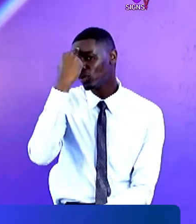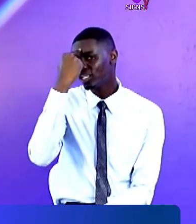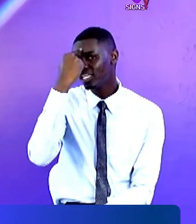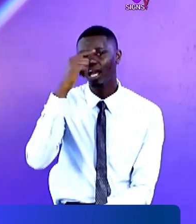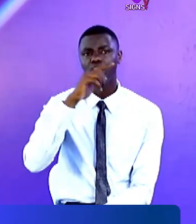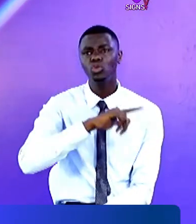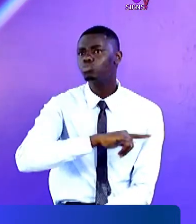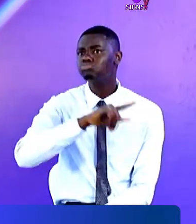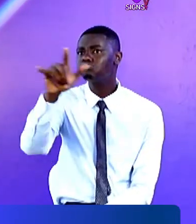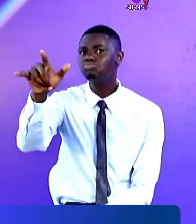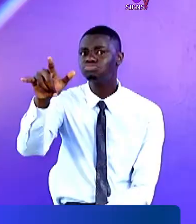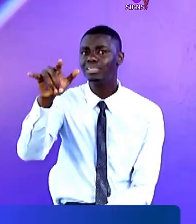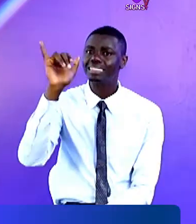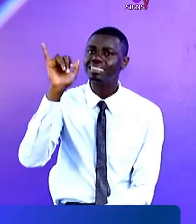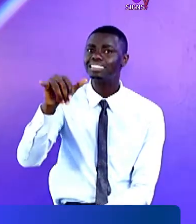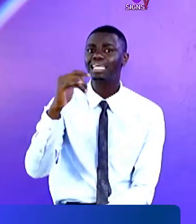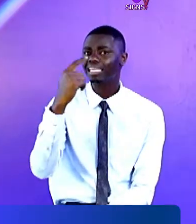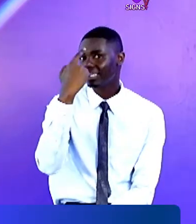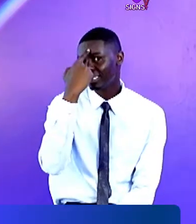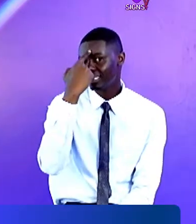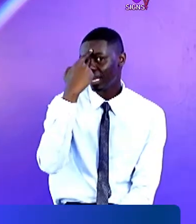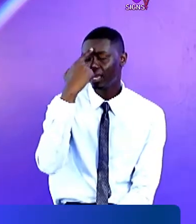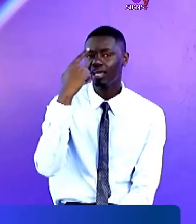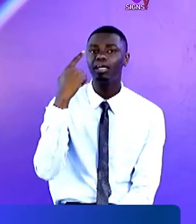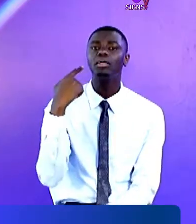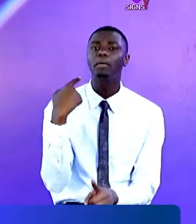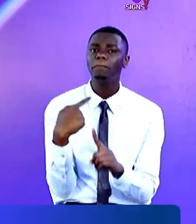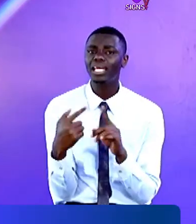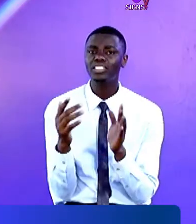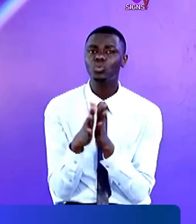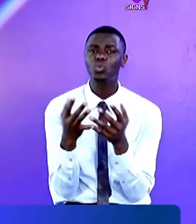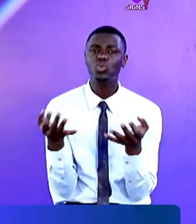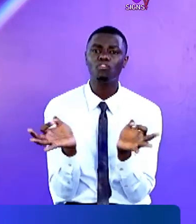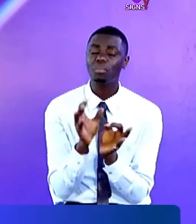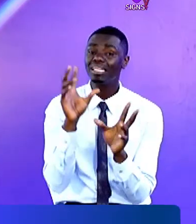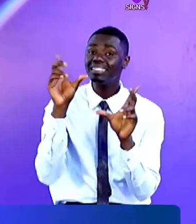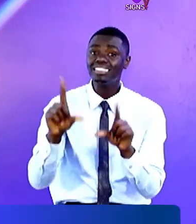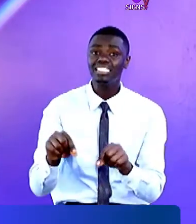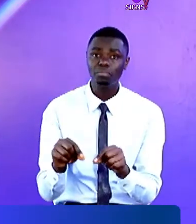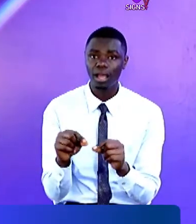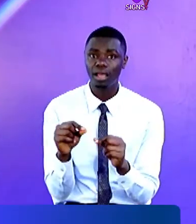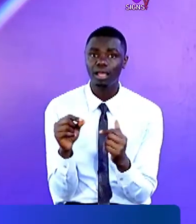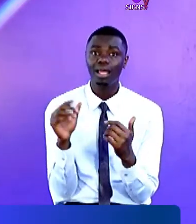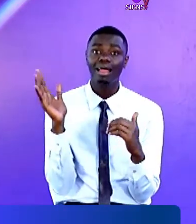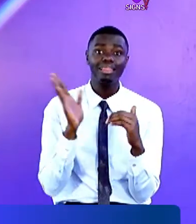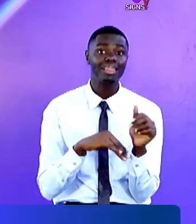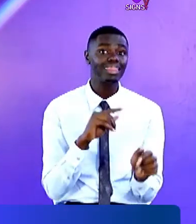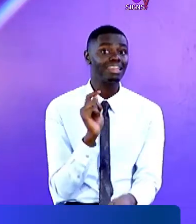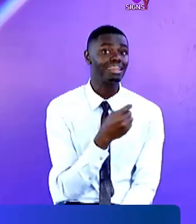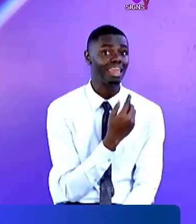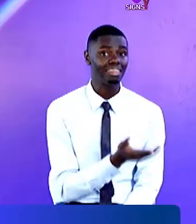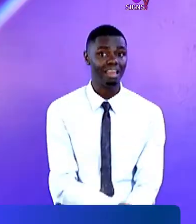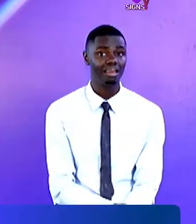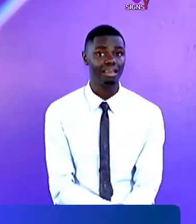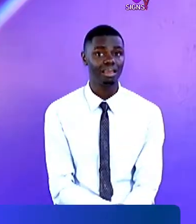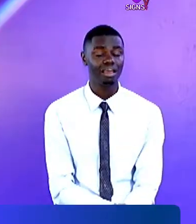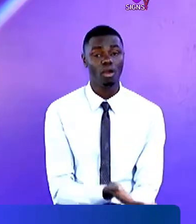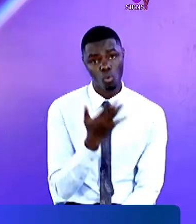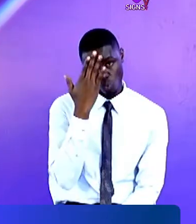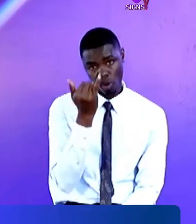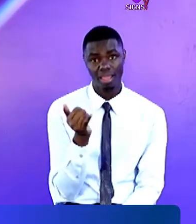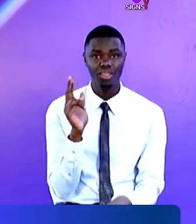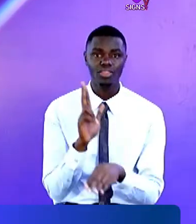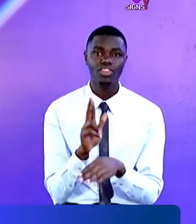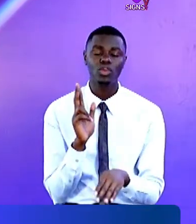a flight, stay in India, plus your family? It is cheaper to treat you in India than in Kenya. It's simply because they are